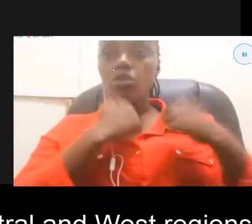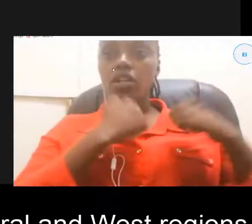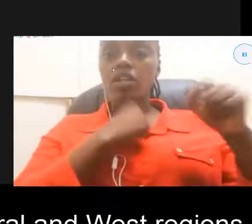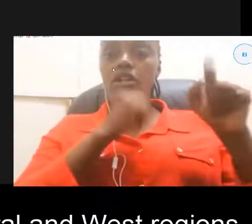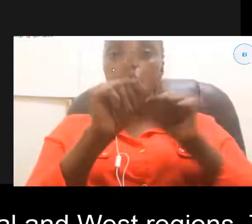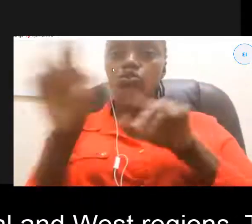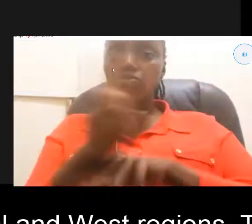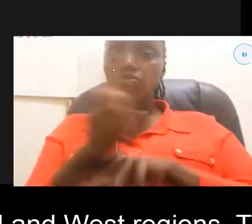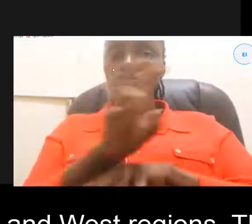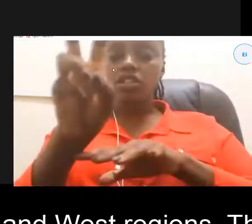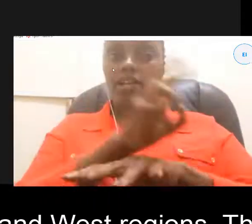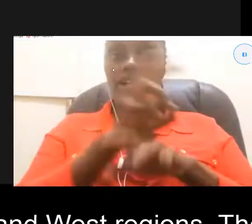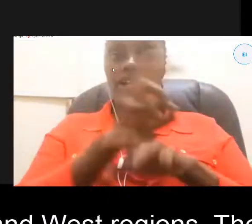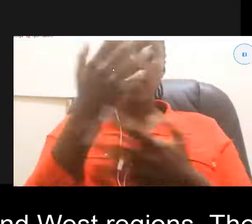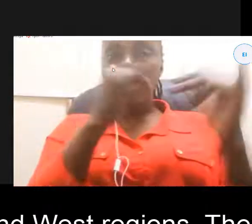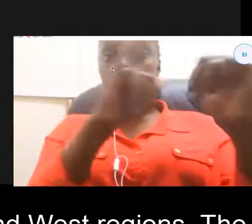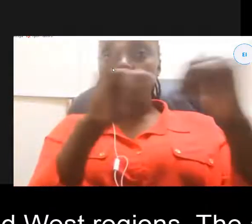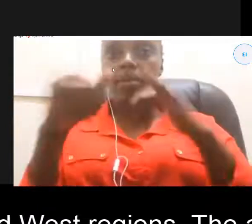also the implementation of the